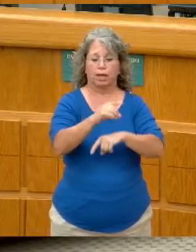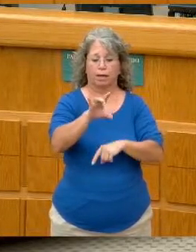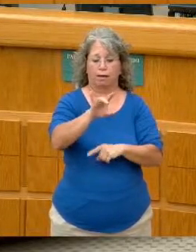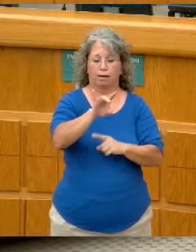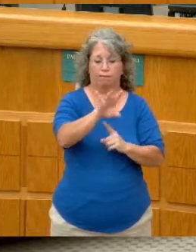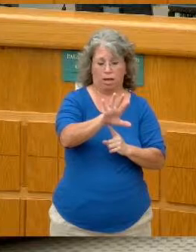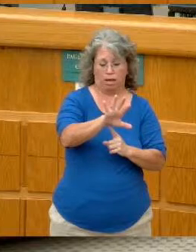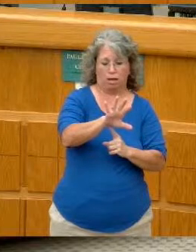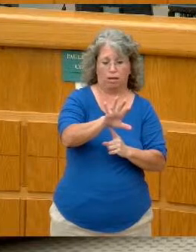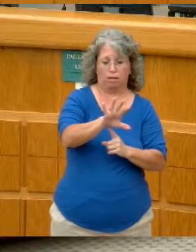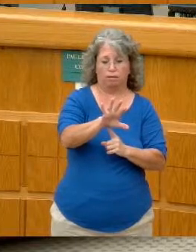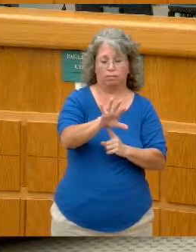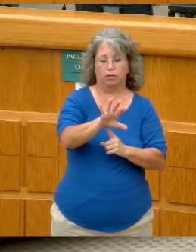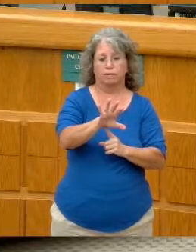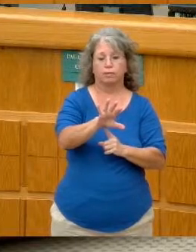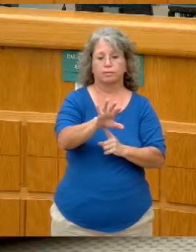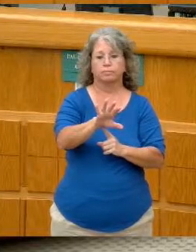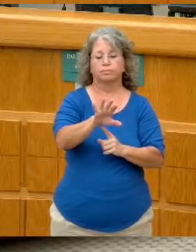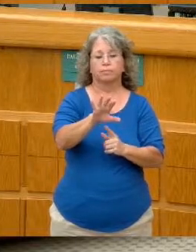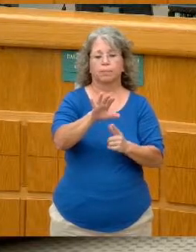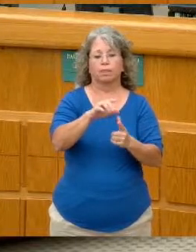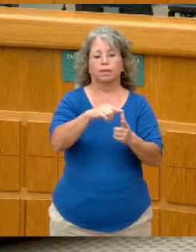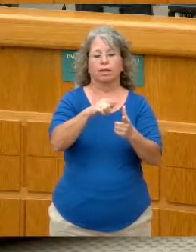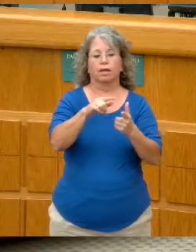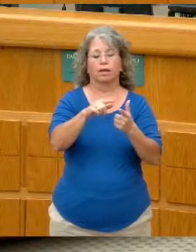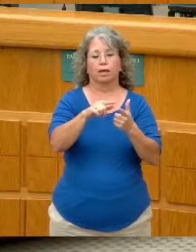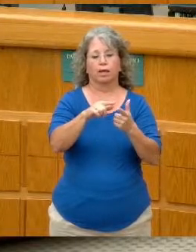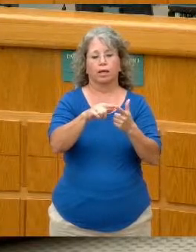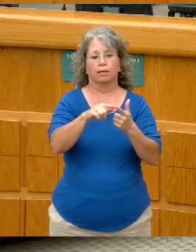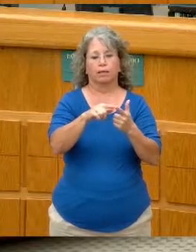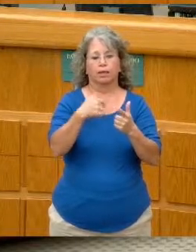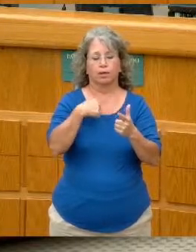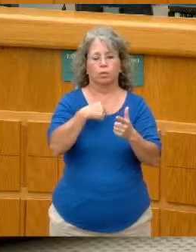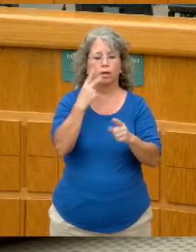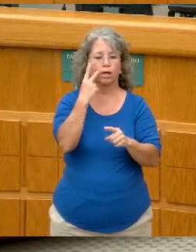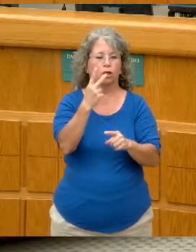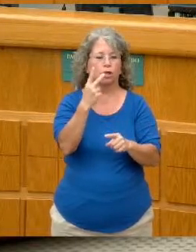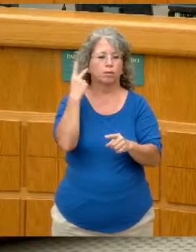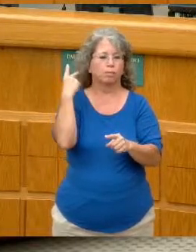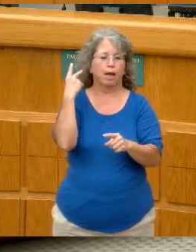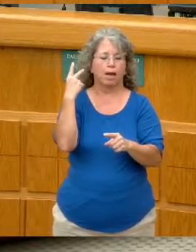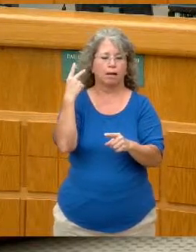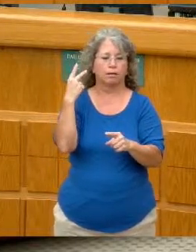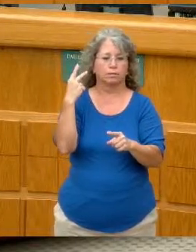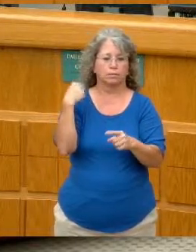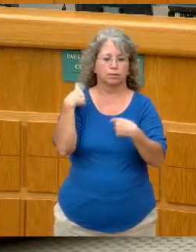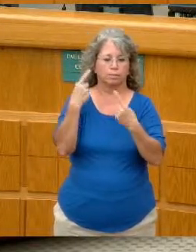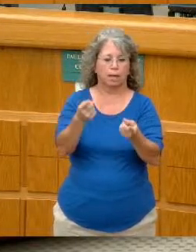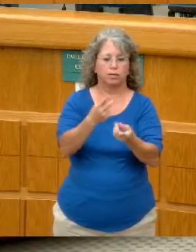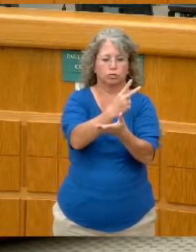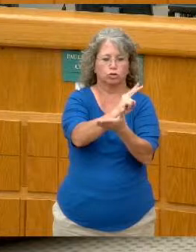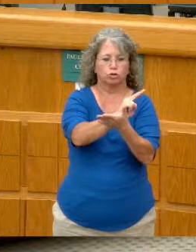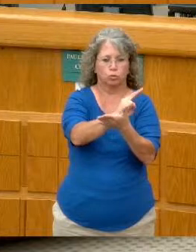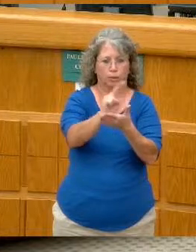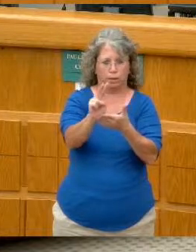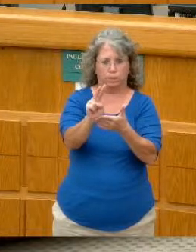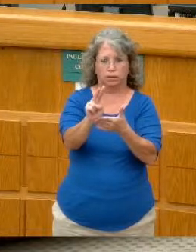of the back weeks. So this is a 2-week perspective. If we go to the next chart,